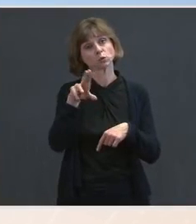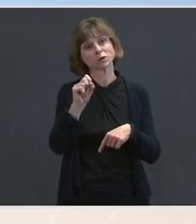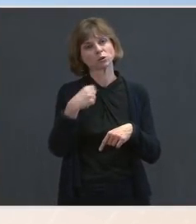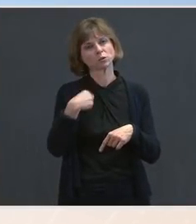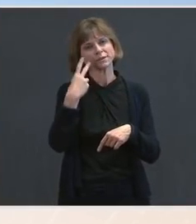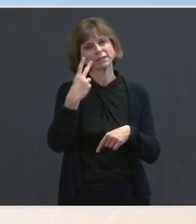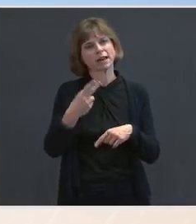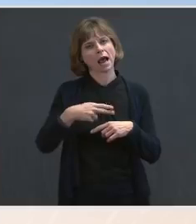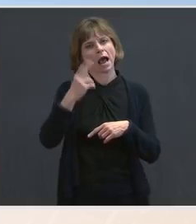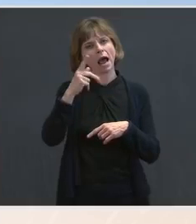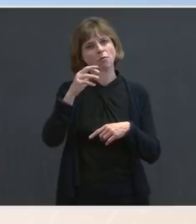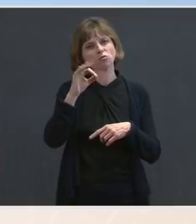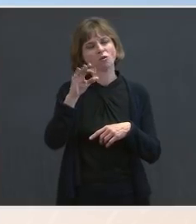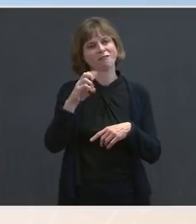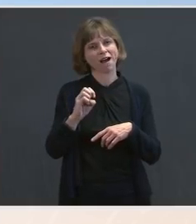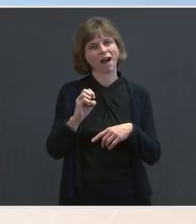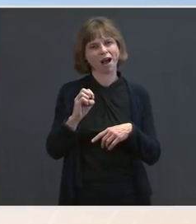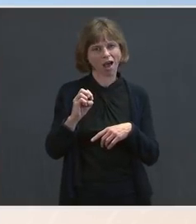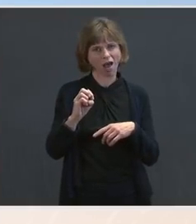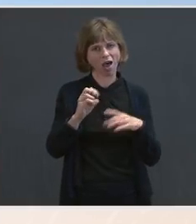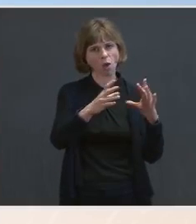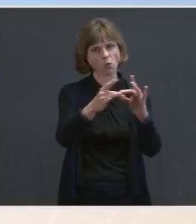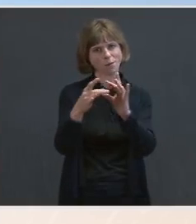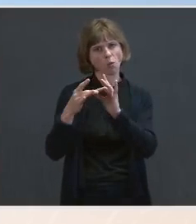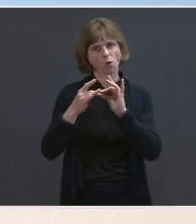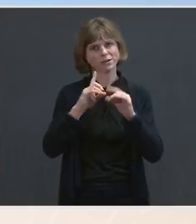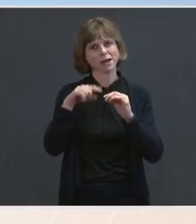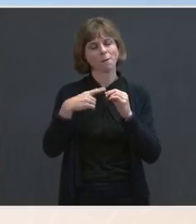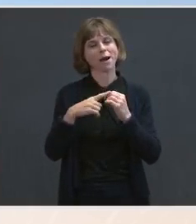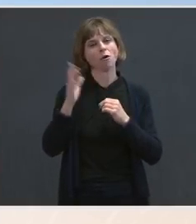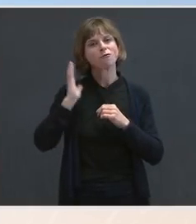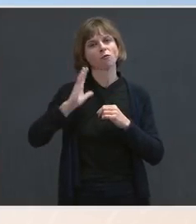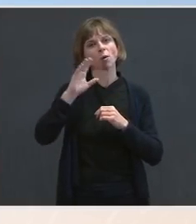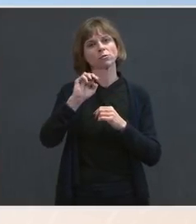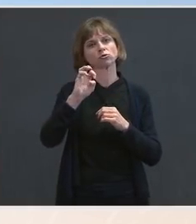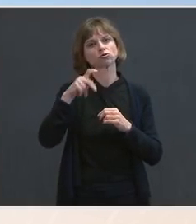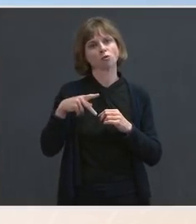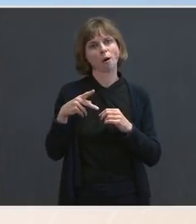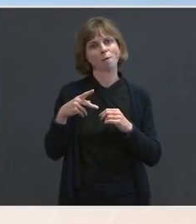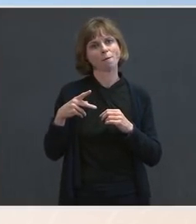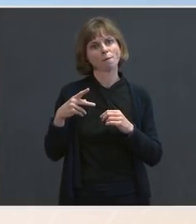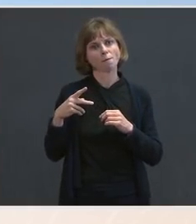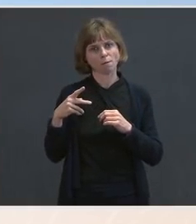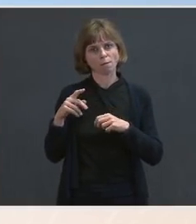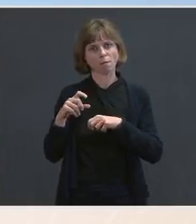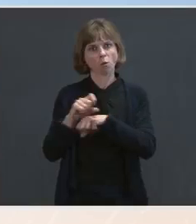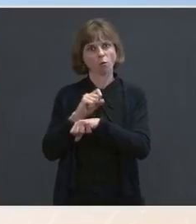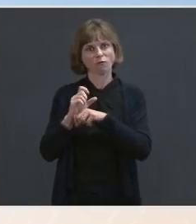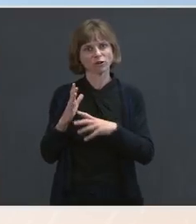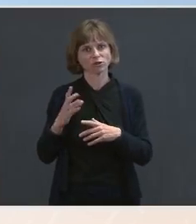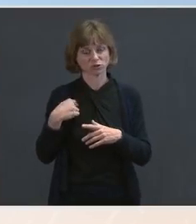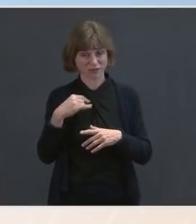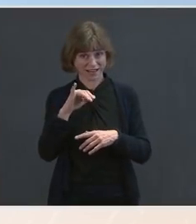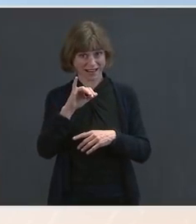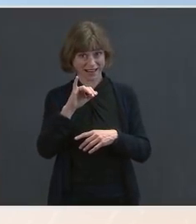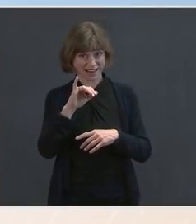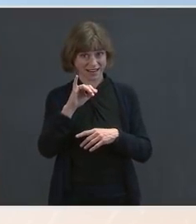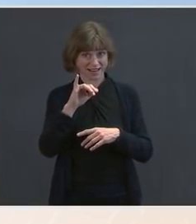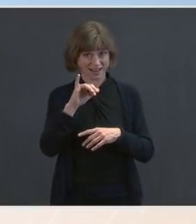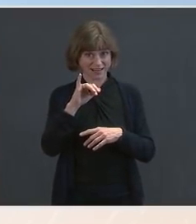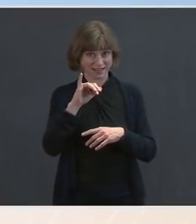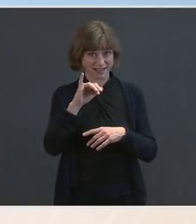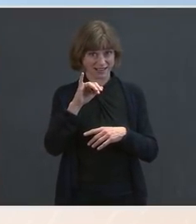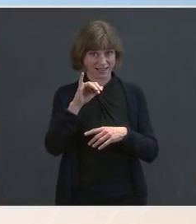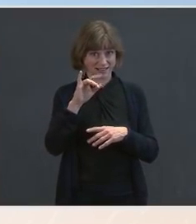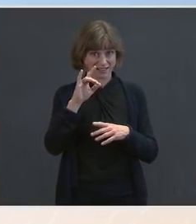this week about former Trump officials. Does the president believe that Inspector General should continue to investigate and potentially pursue